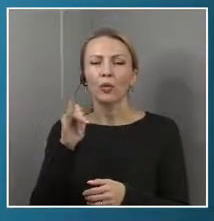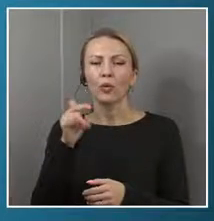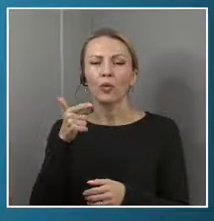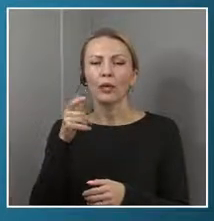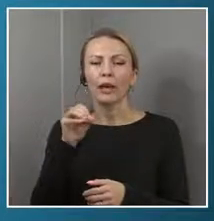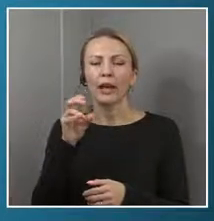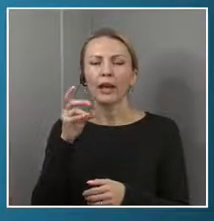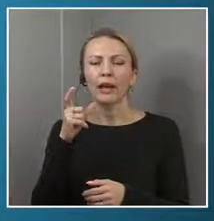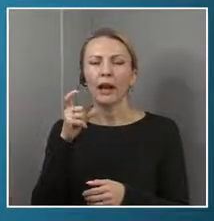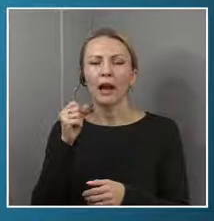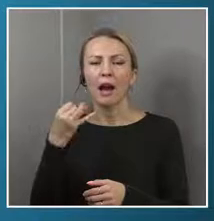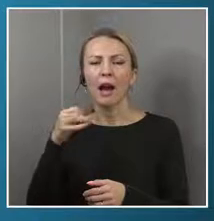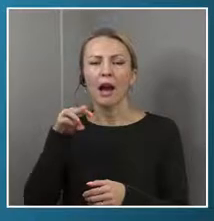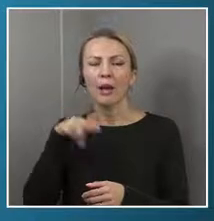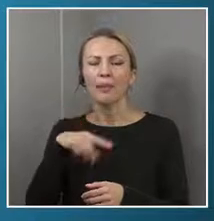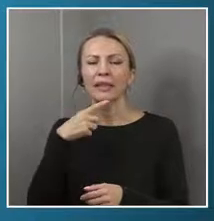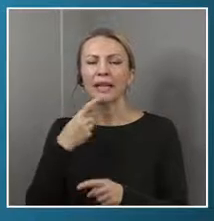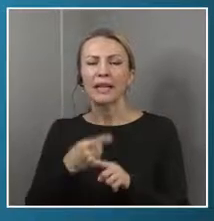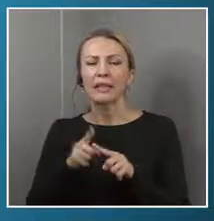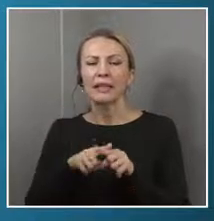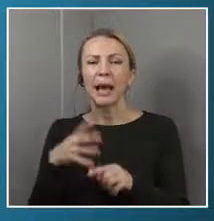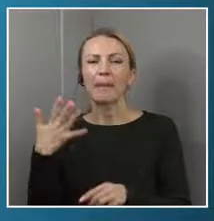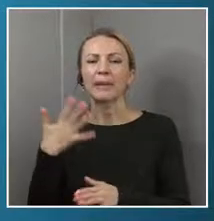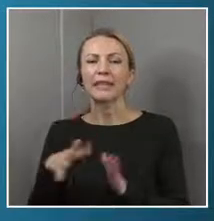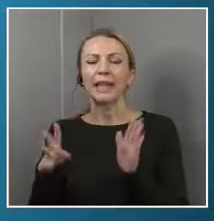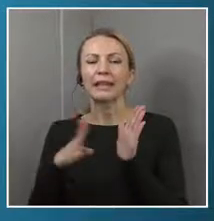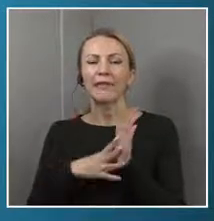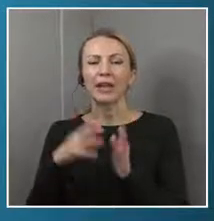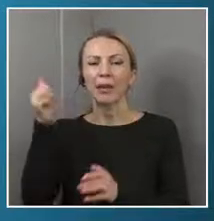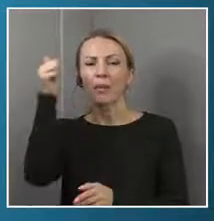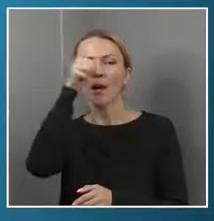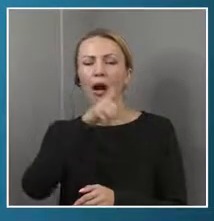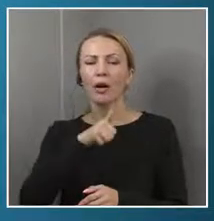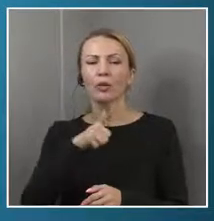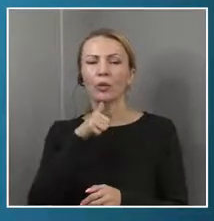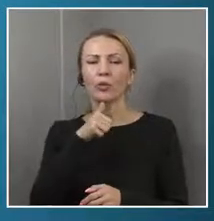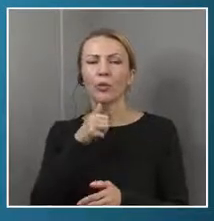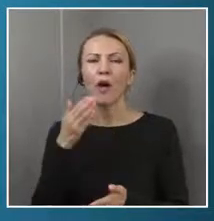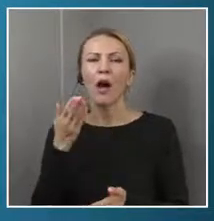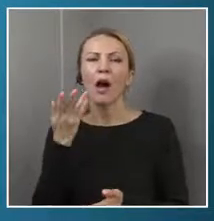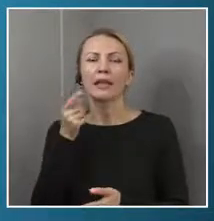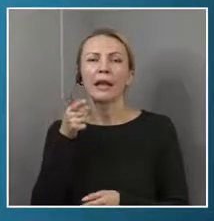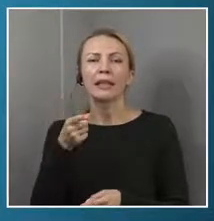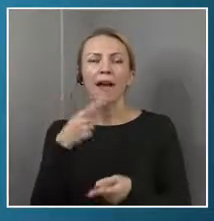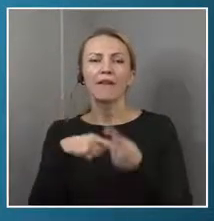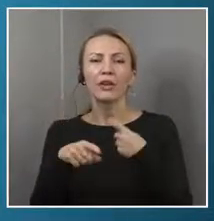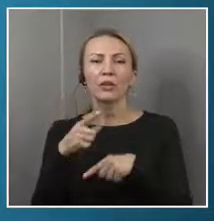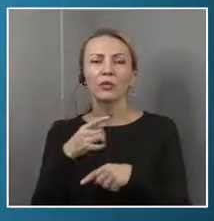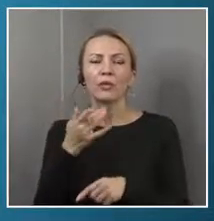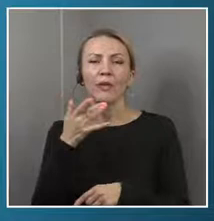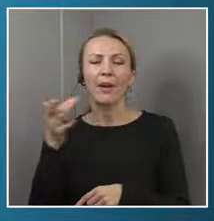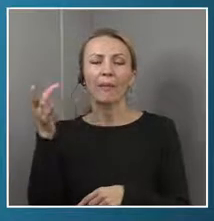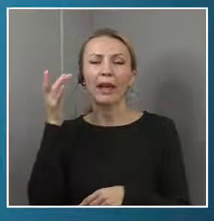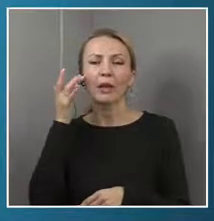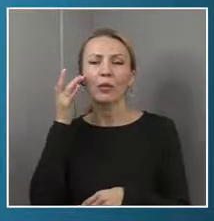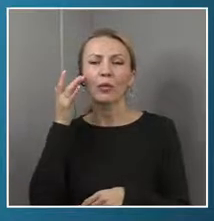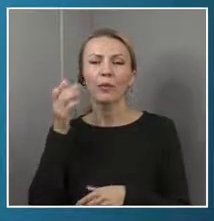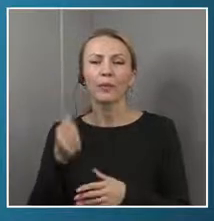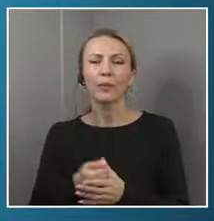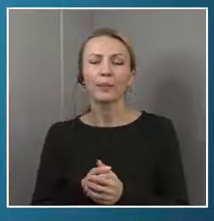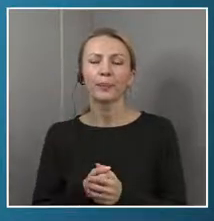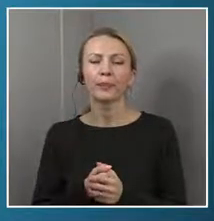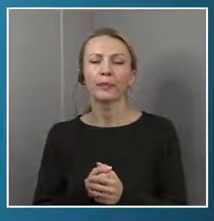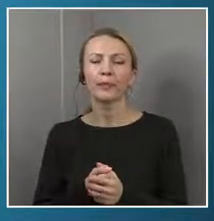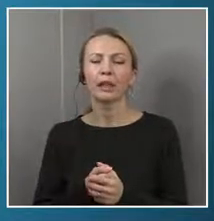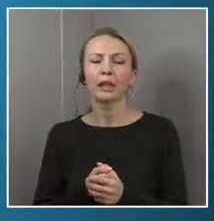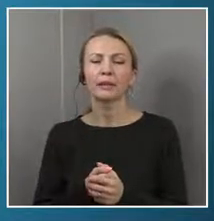1959, when she was thunderstruck, in her words, upon her return to New York from Venice to witness the sales of the Abex and